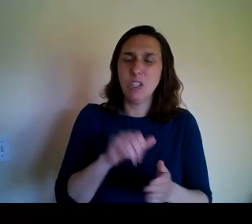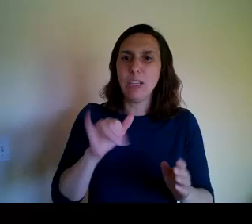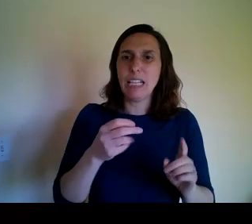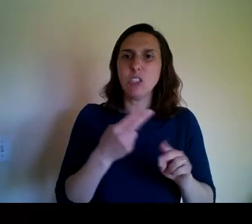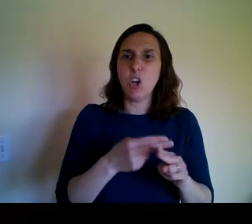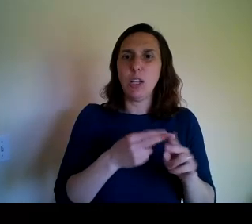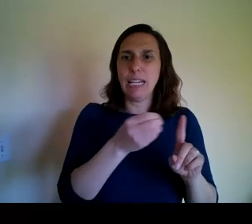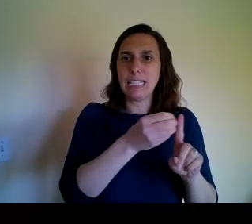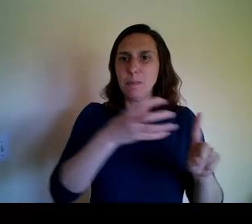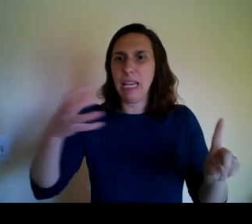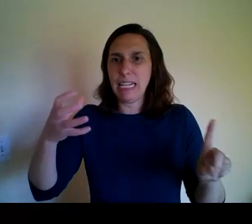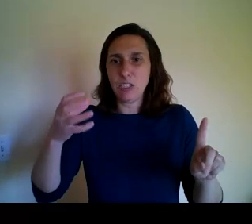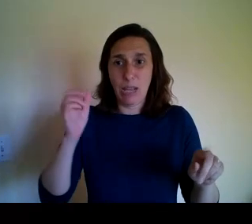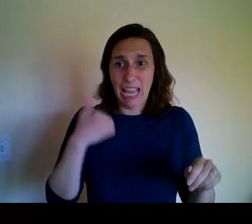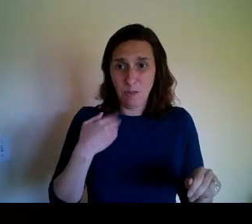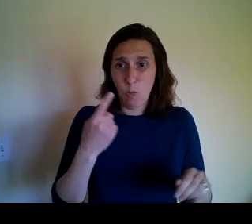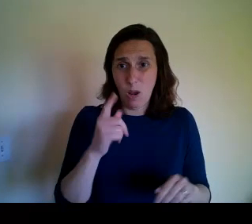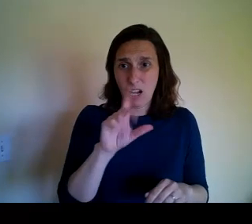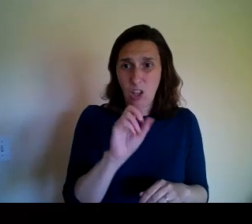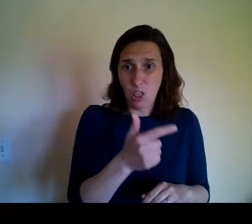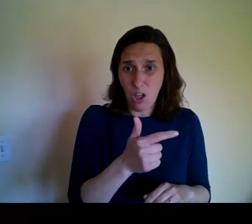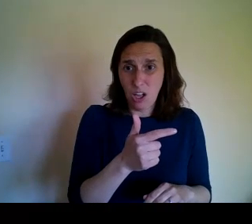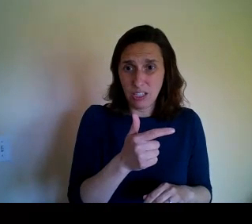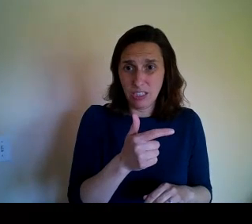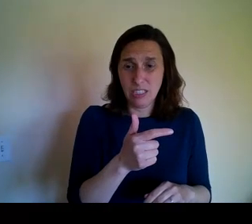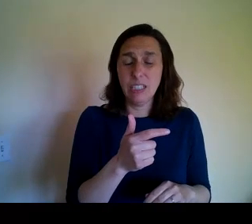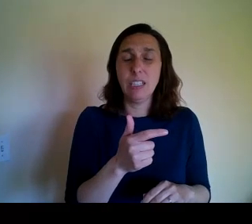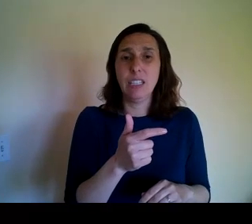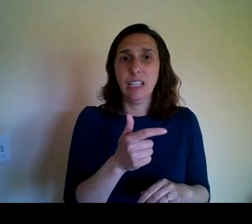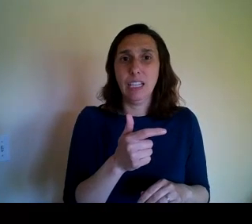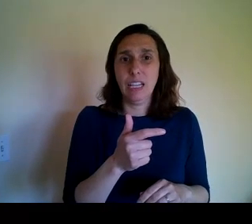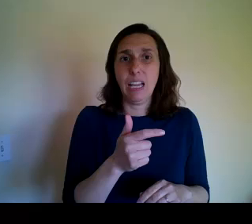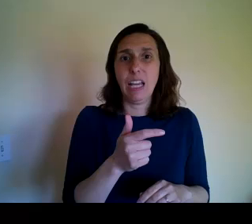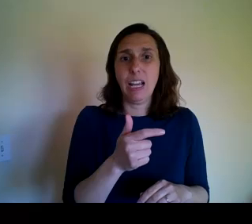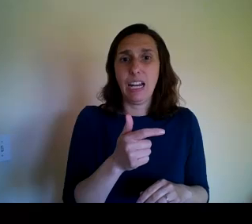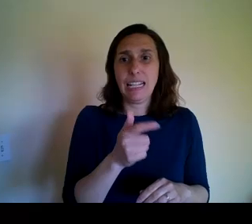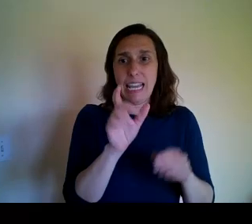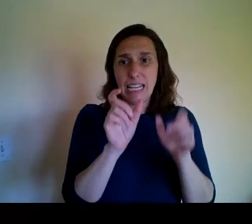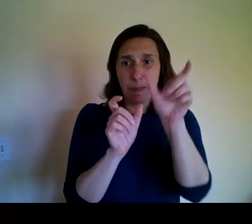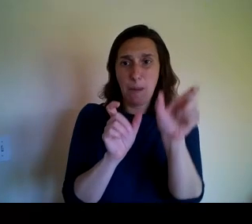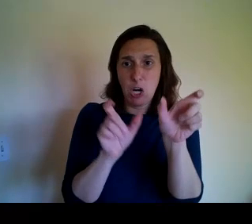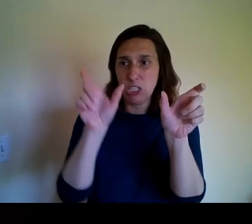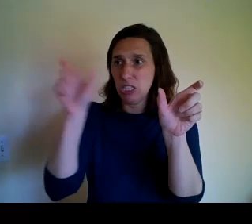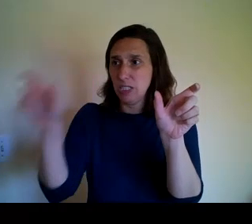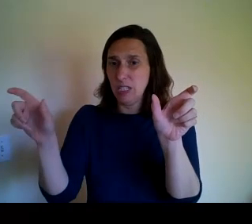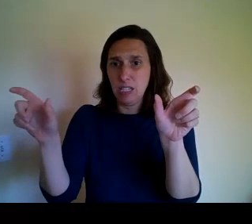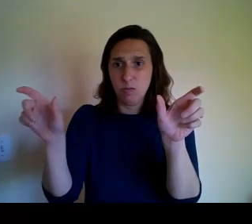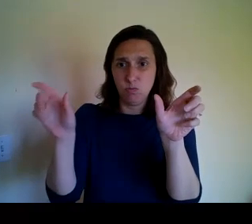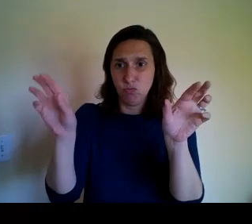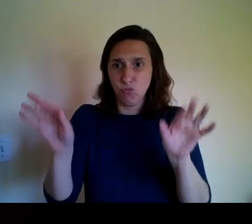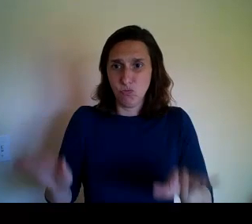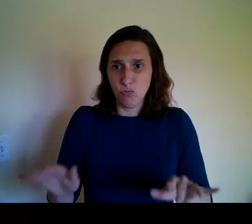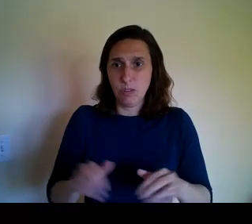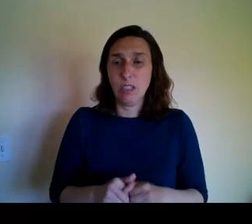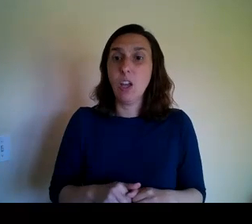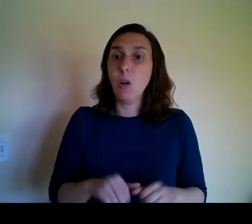When I take one logarithm and I take its parts and crunch it out. Well, the